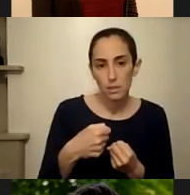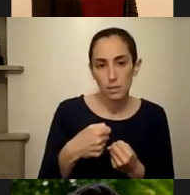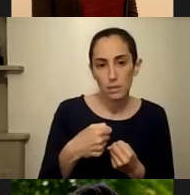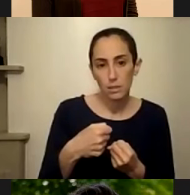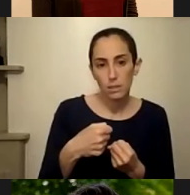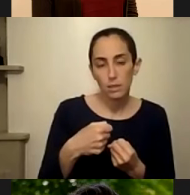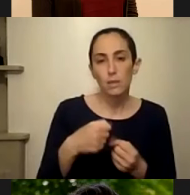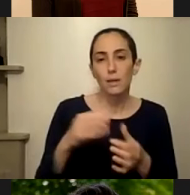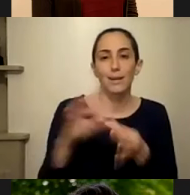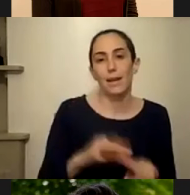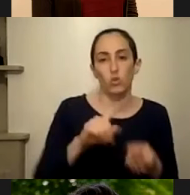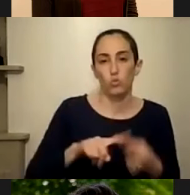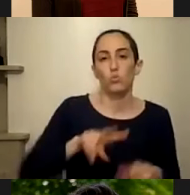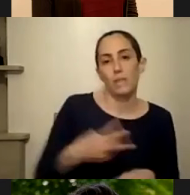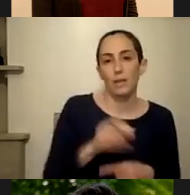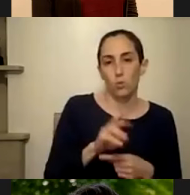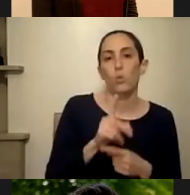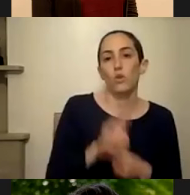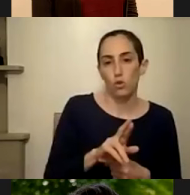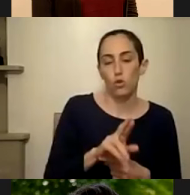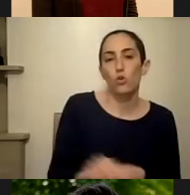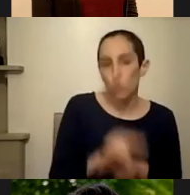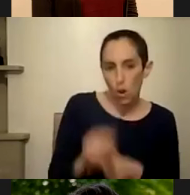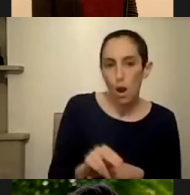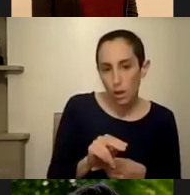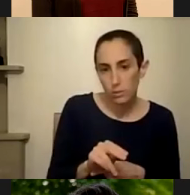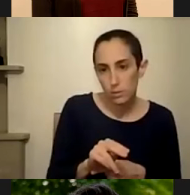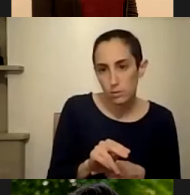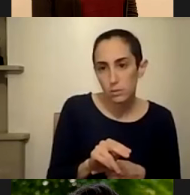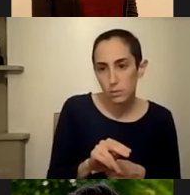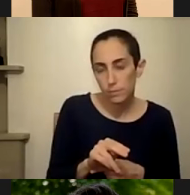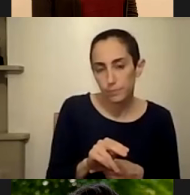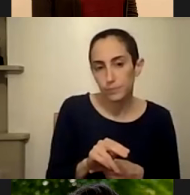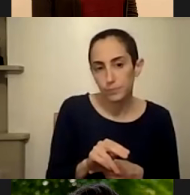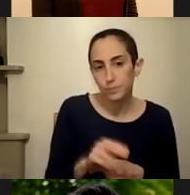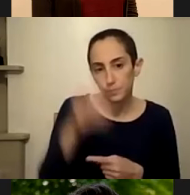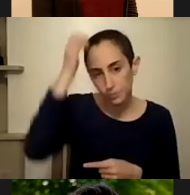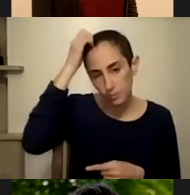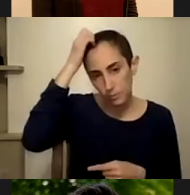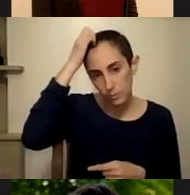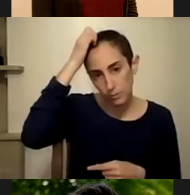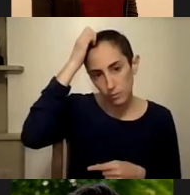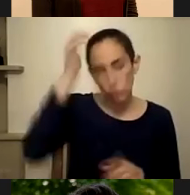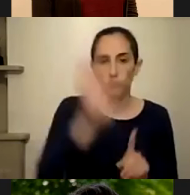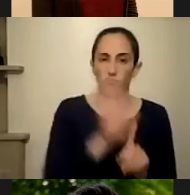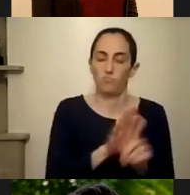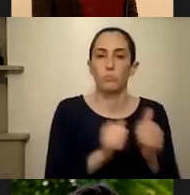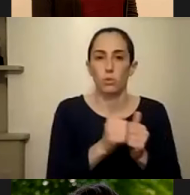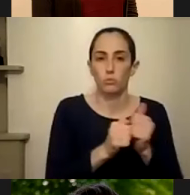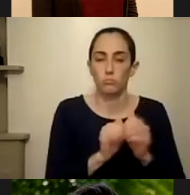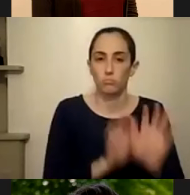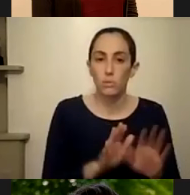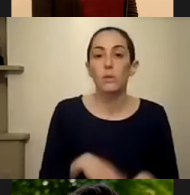the connecting the second order neurons, horizontal and bipolar cells. So then in order to see